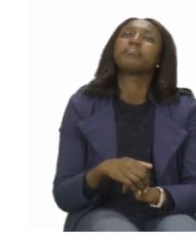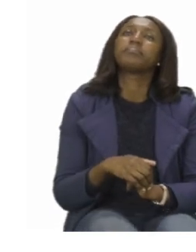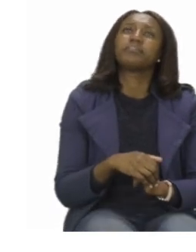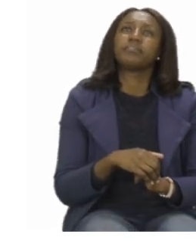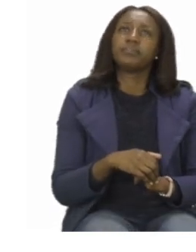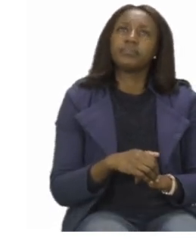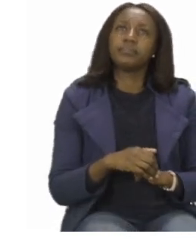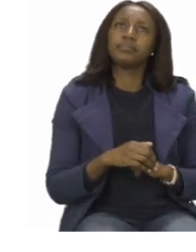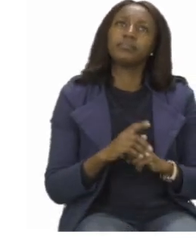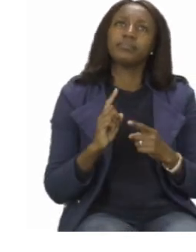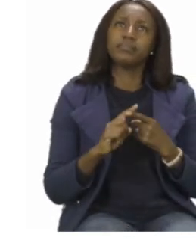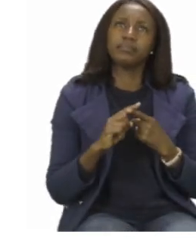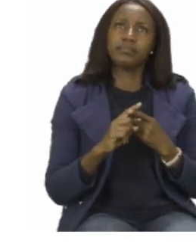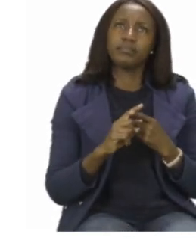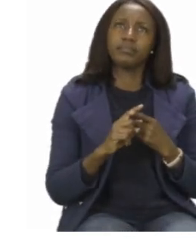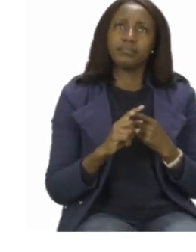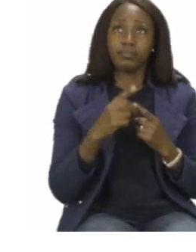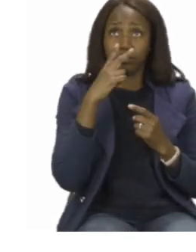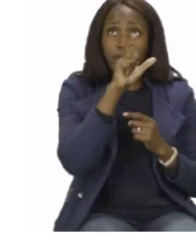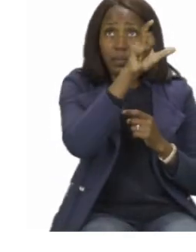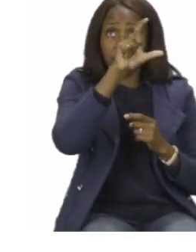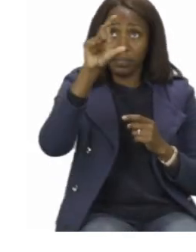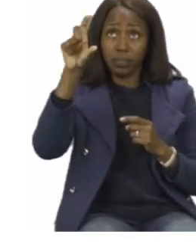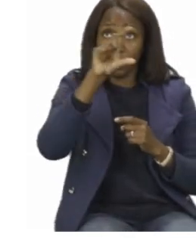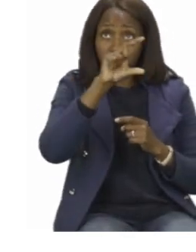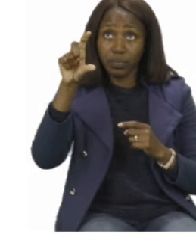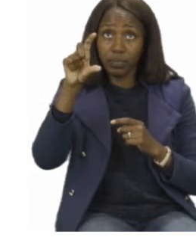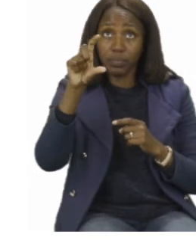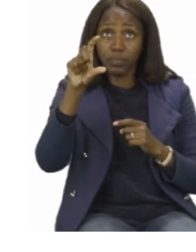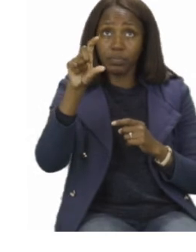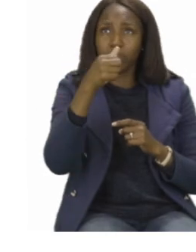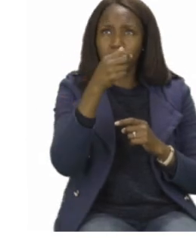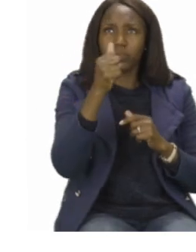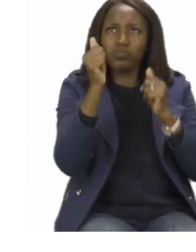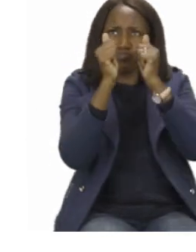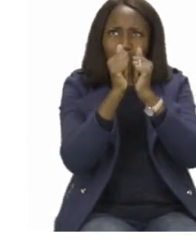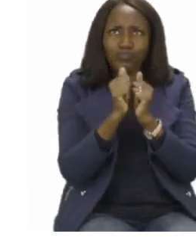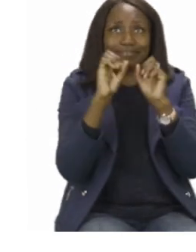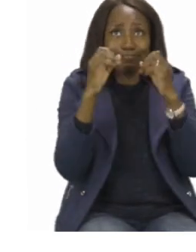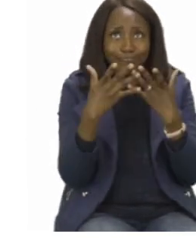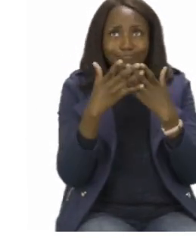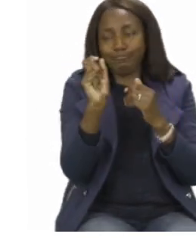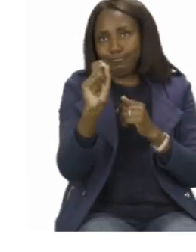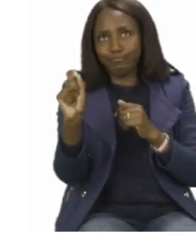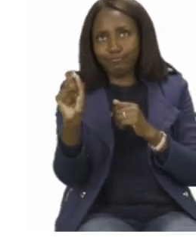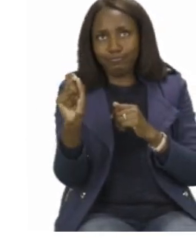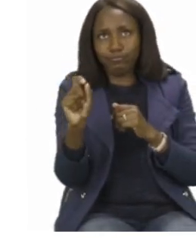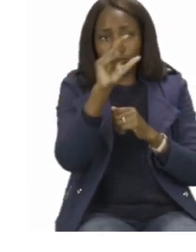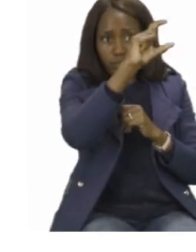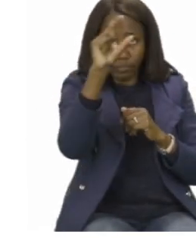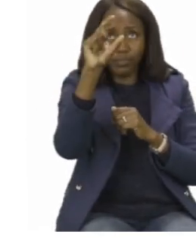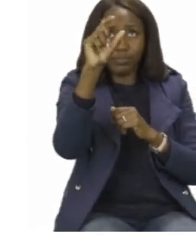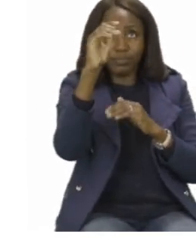says, add all the notes and coins together. Now, you will see that you have two blocks. In